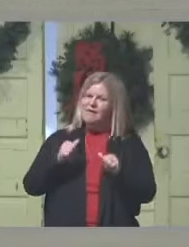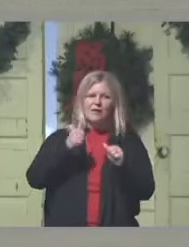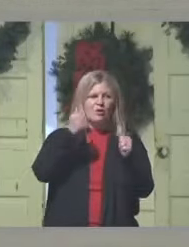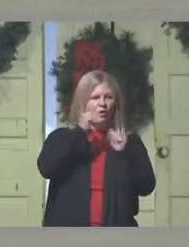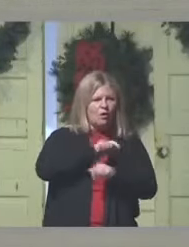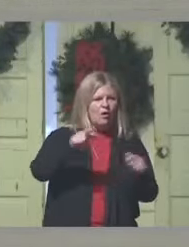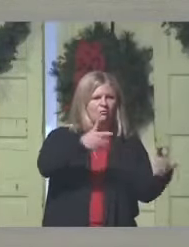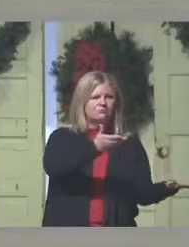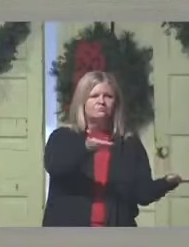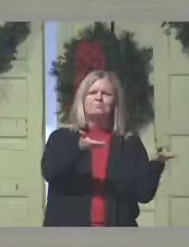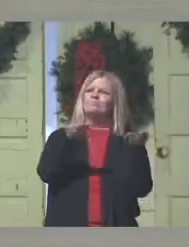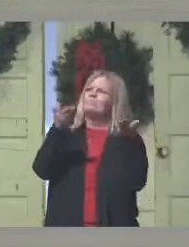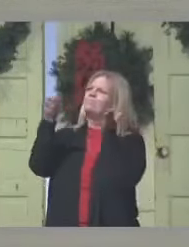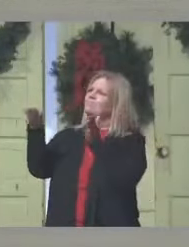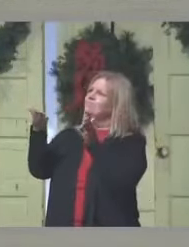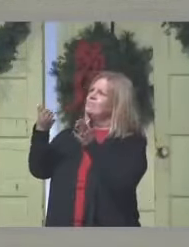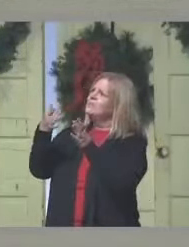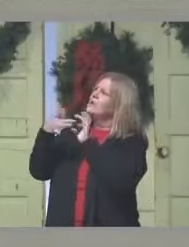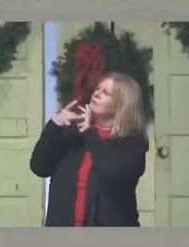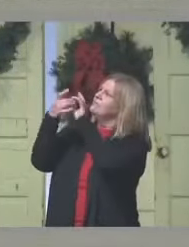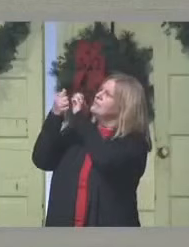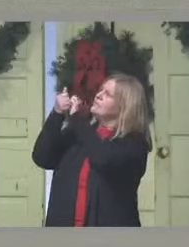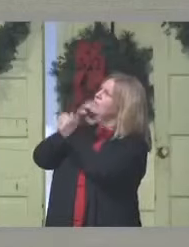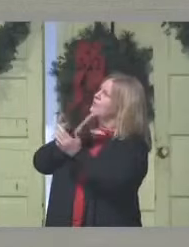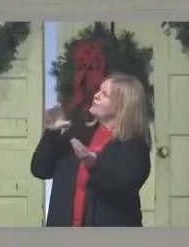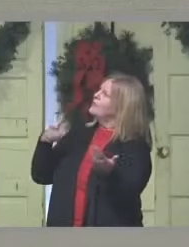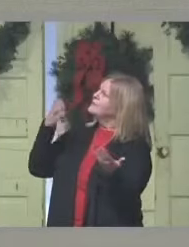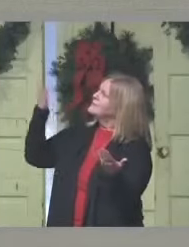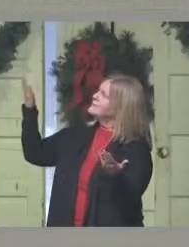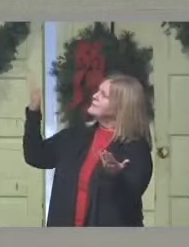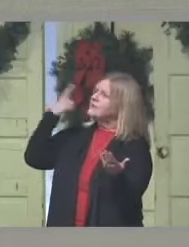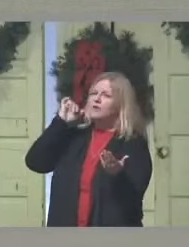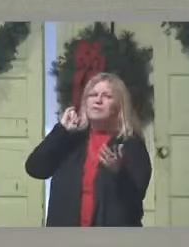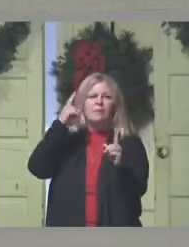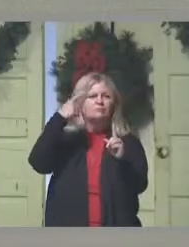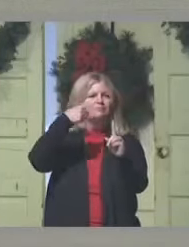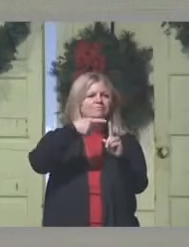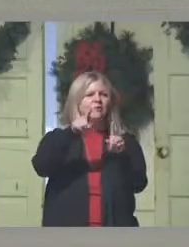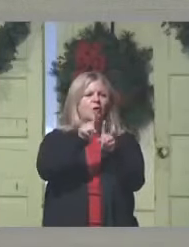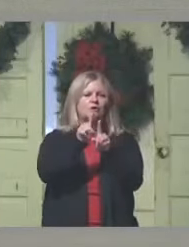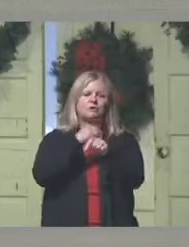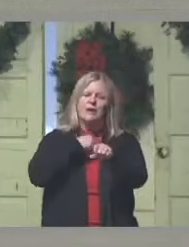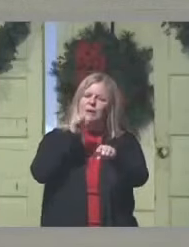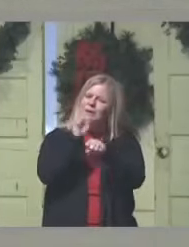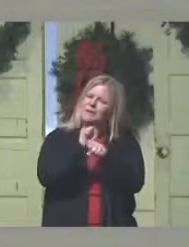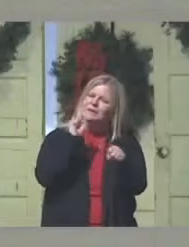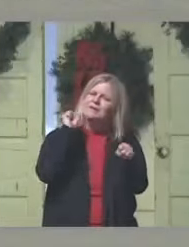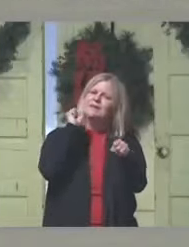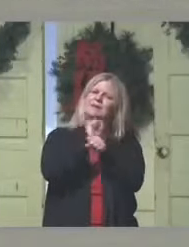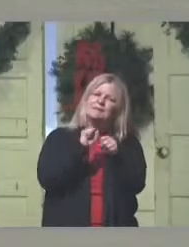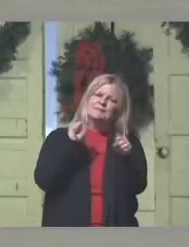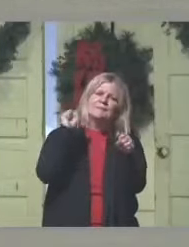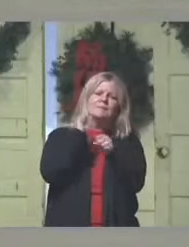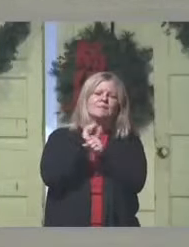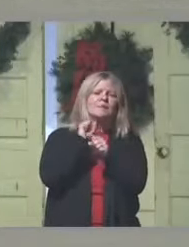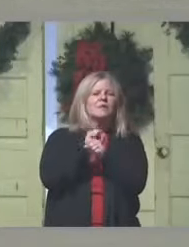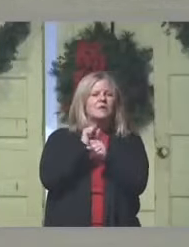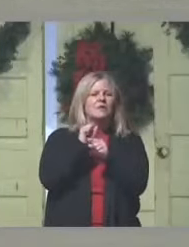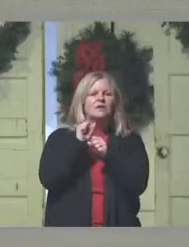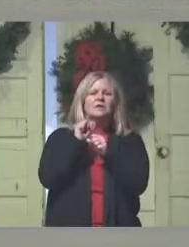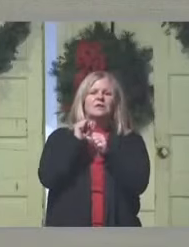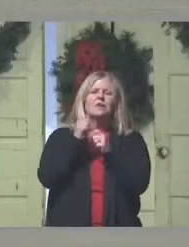man complete in Christ. And for this purpose also I labor, striving according